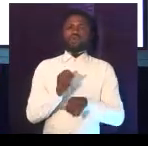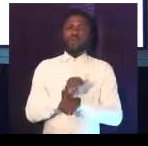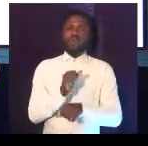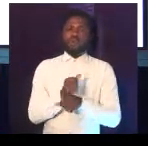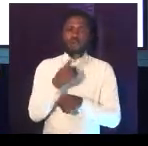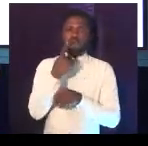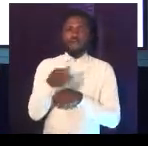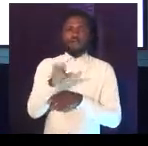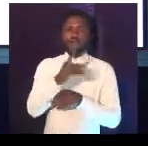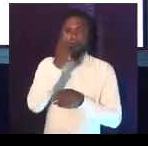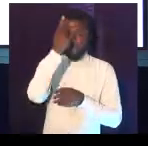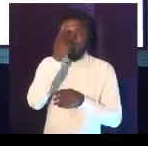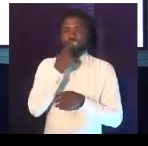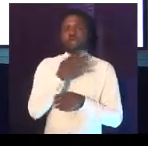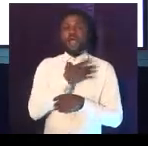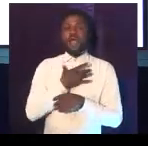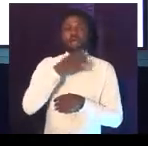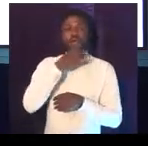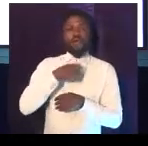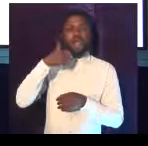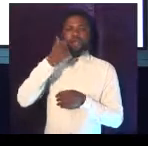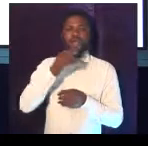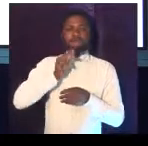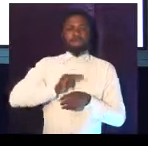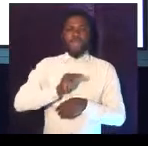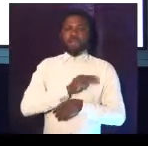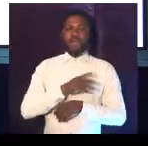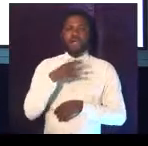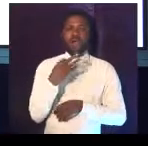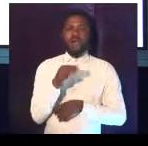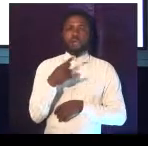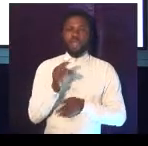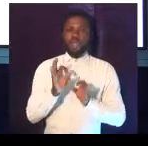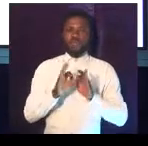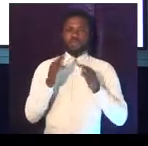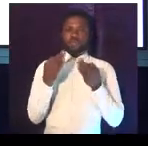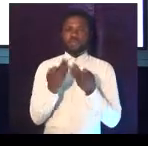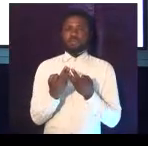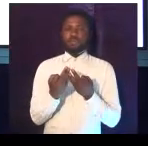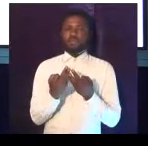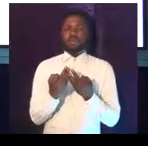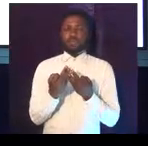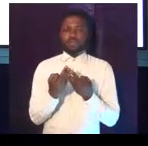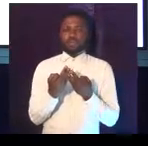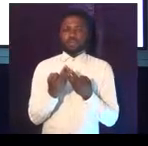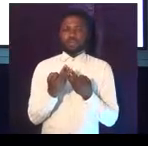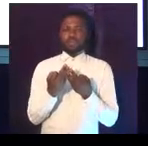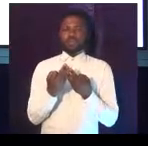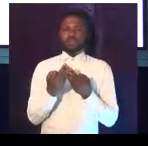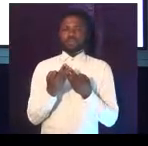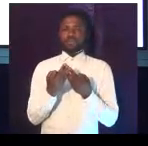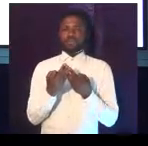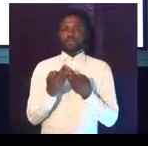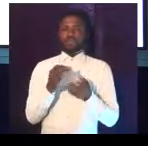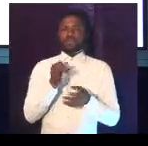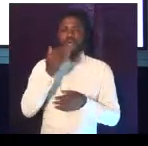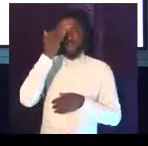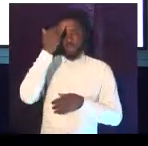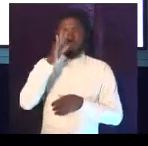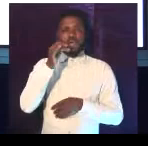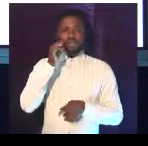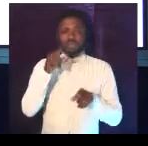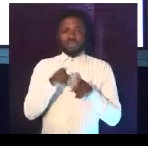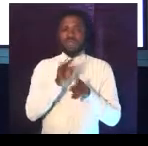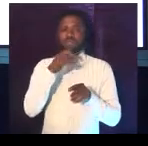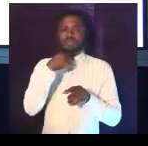is run errands for parents and other members of family. Run errands for parents and other members of the